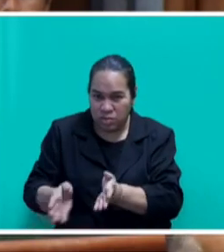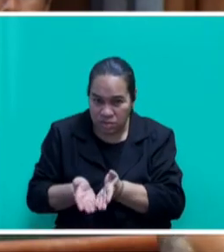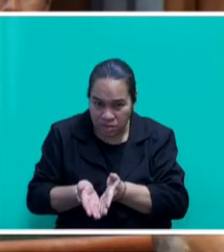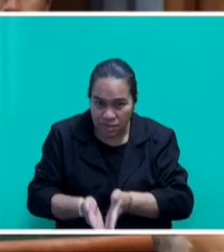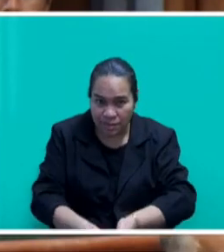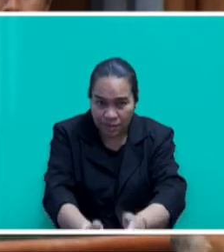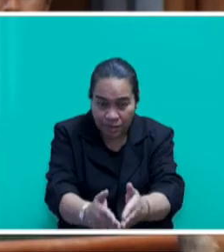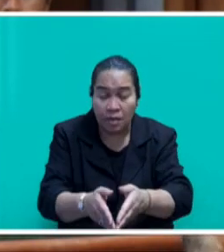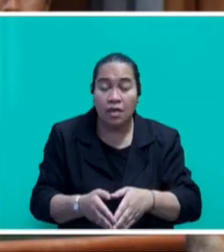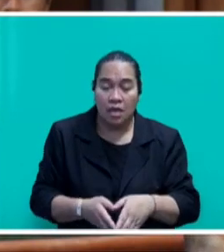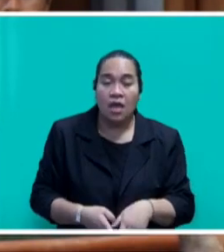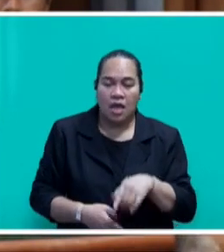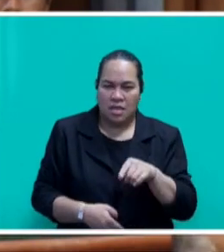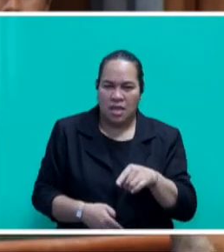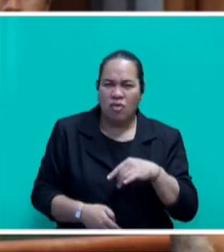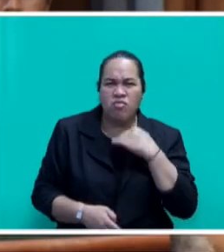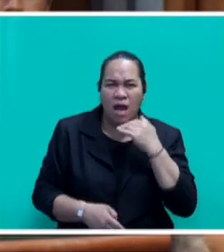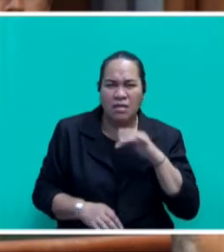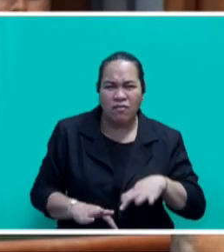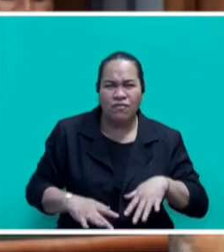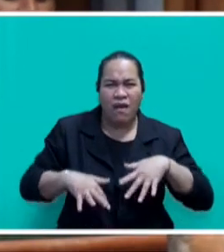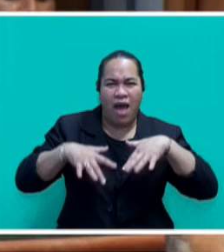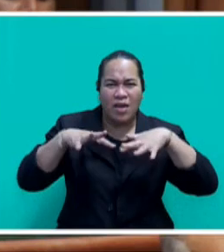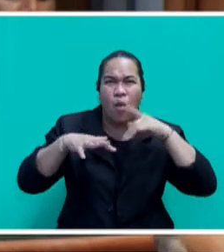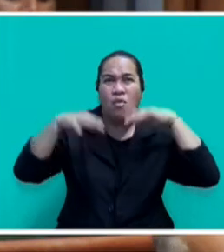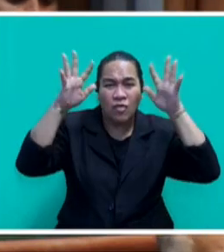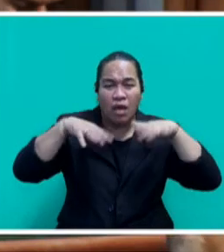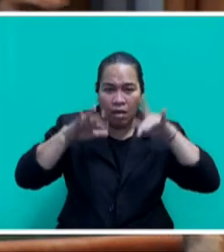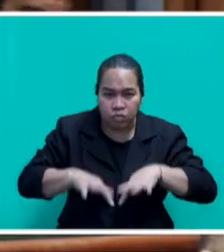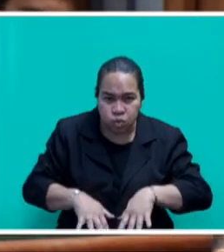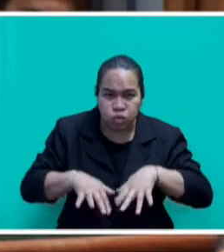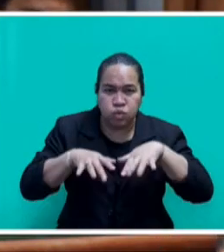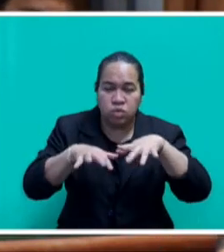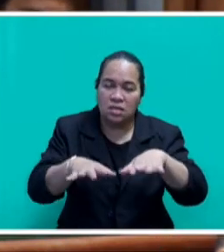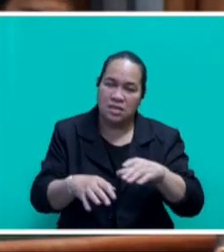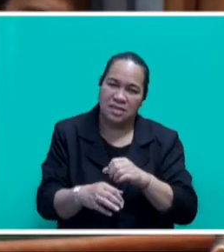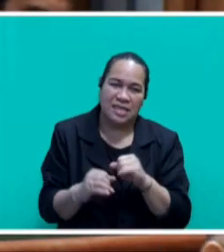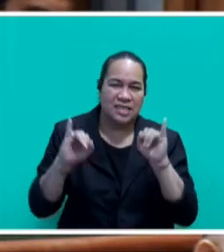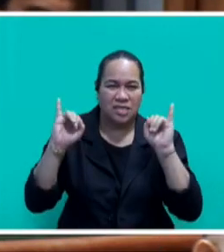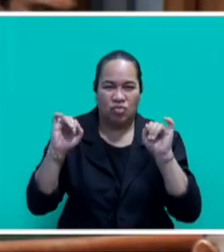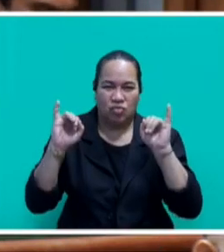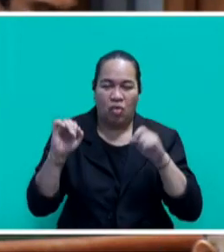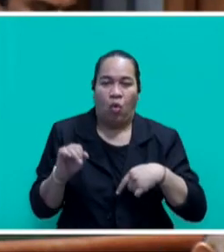continues to be an issue with the